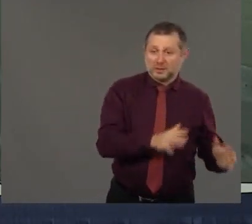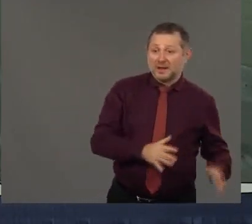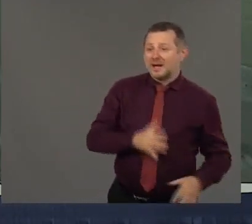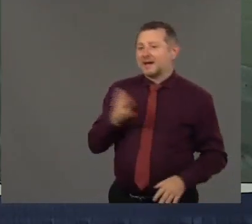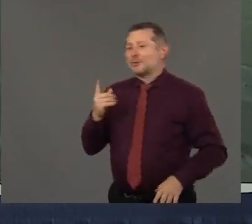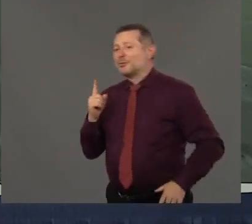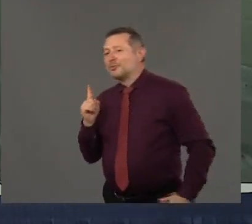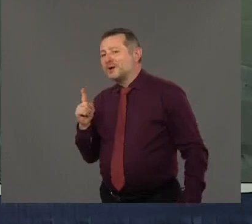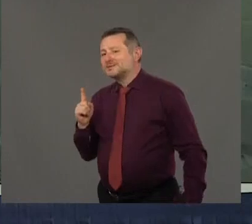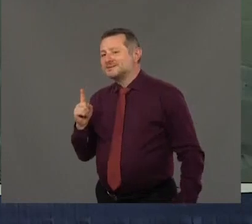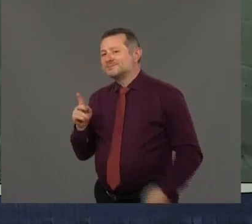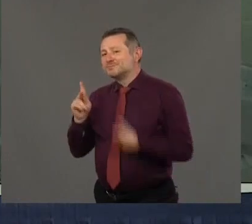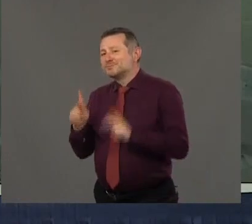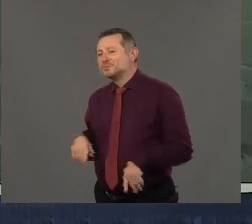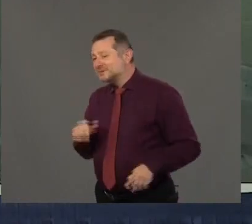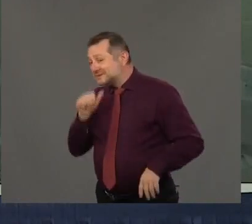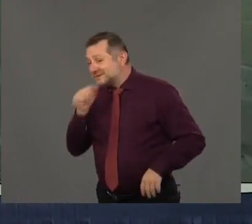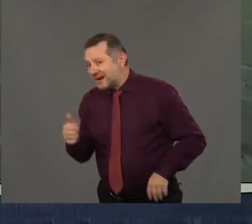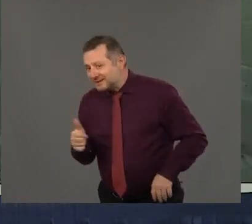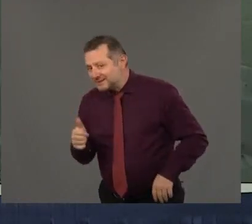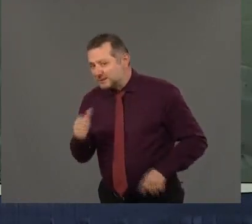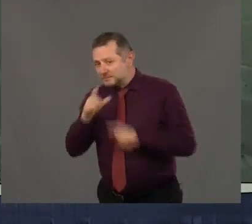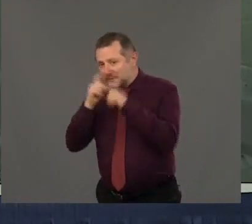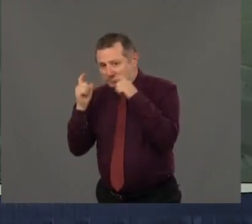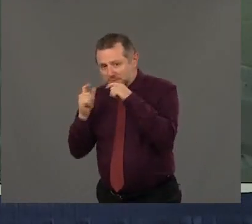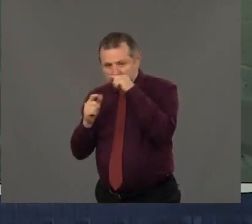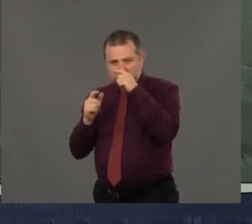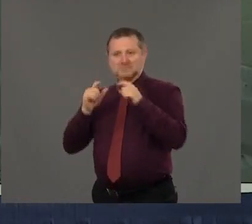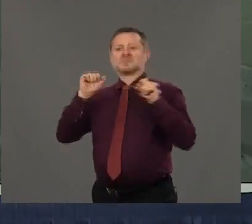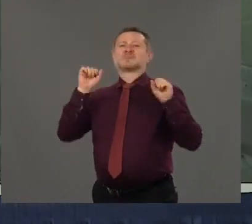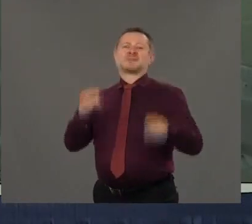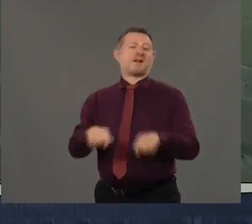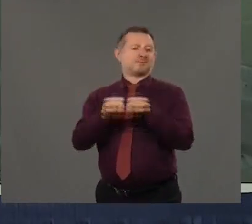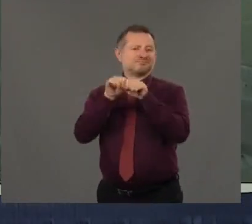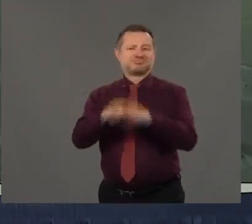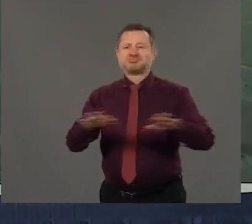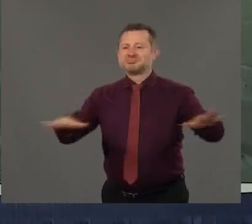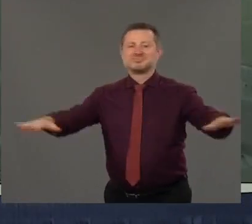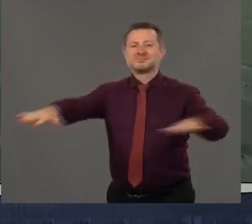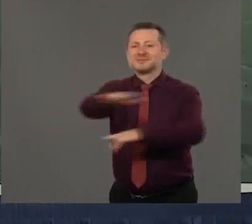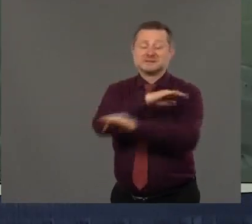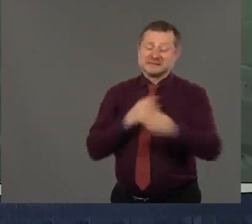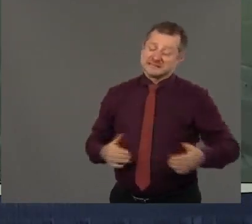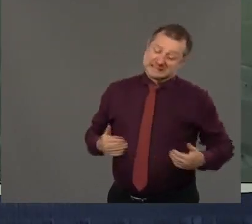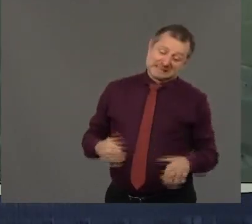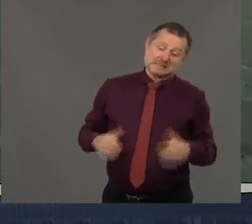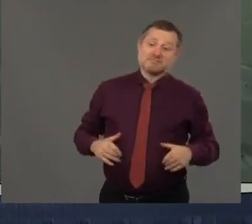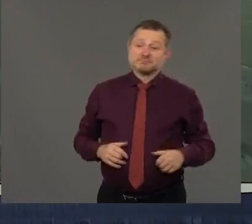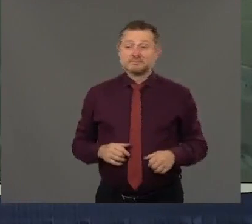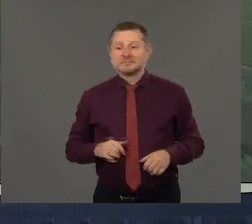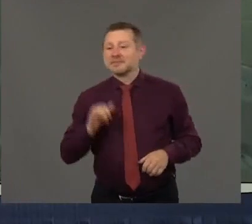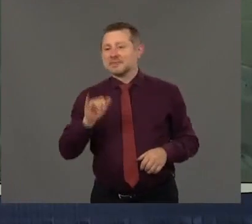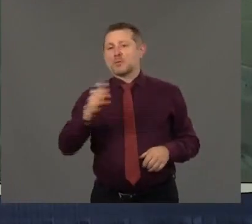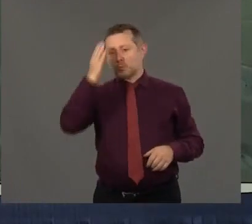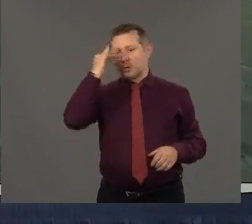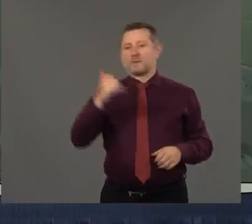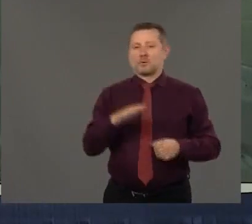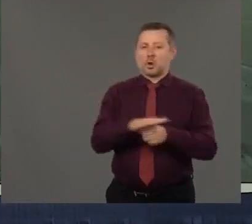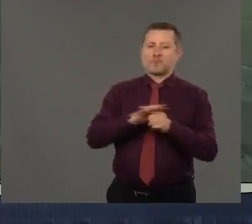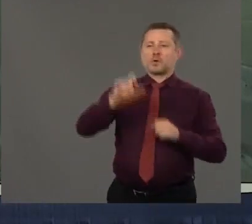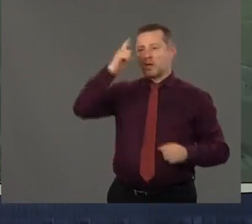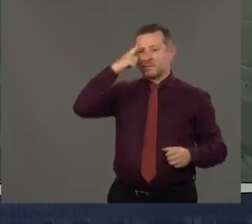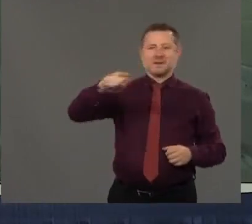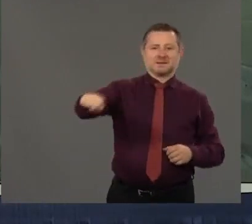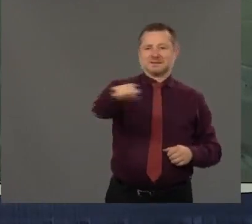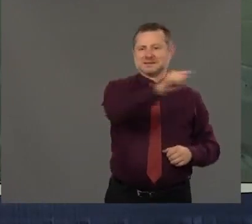that 5% can infect dozens. That's why the local governments have to be